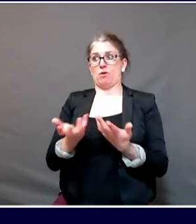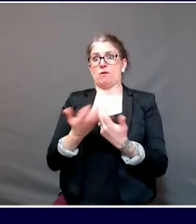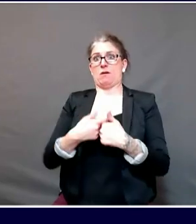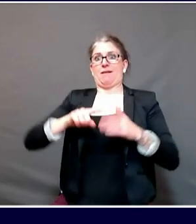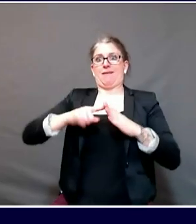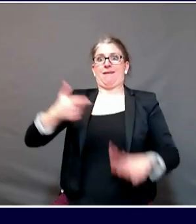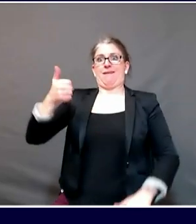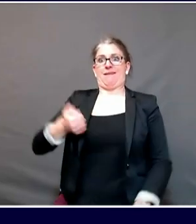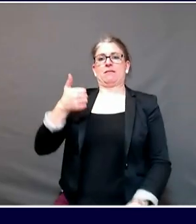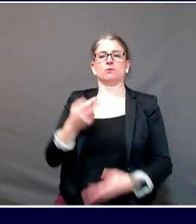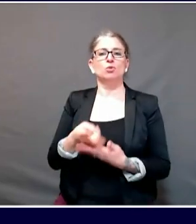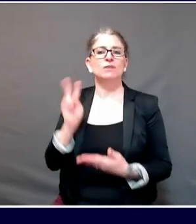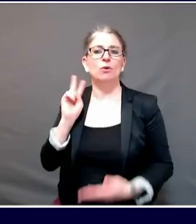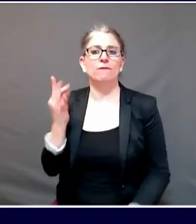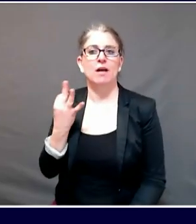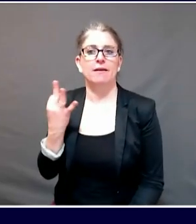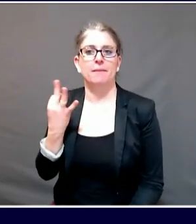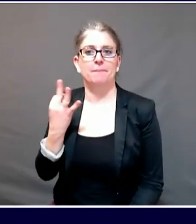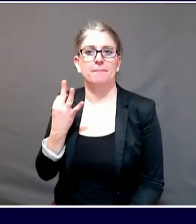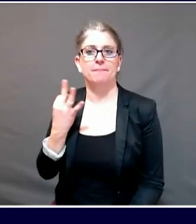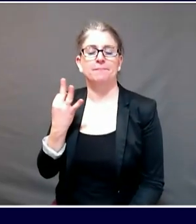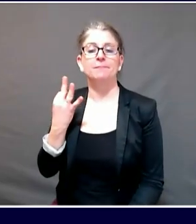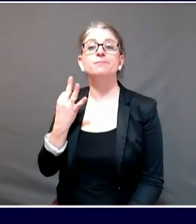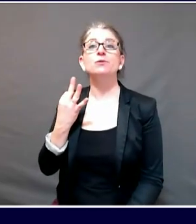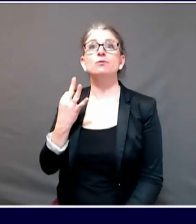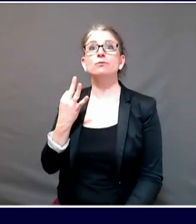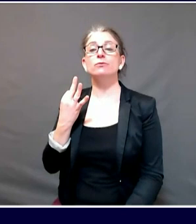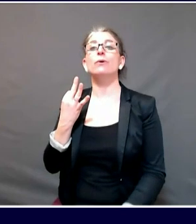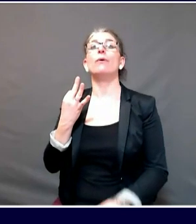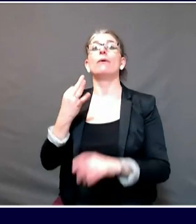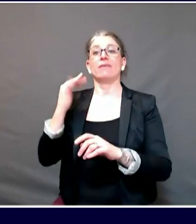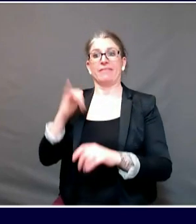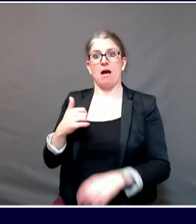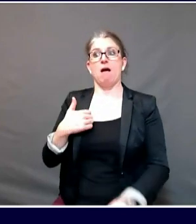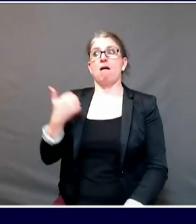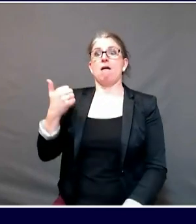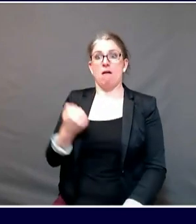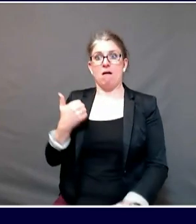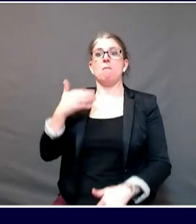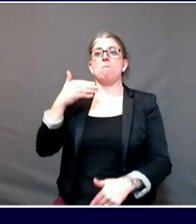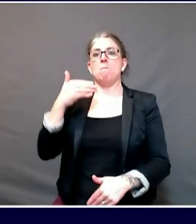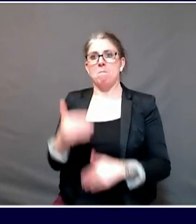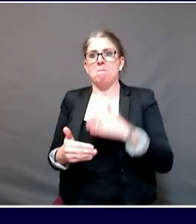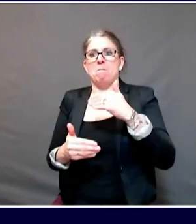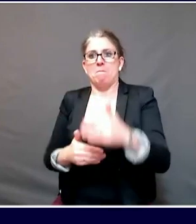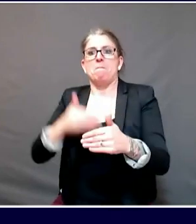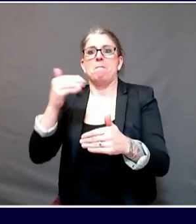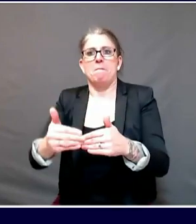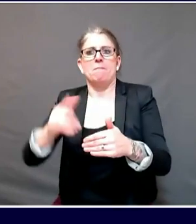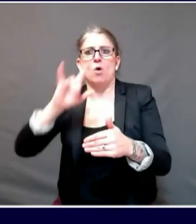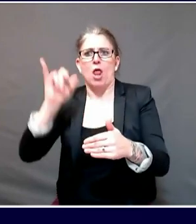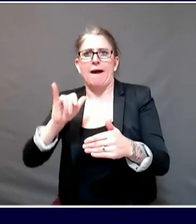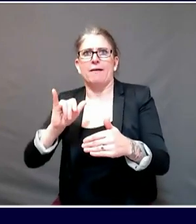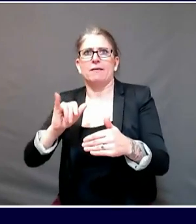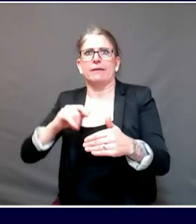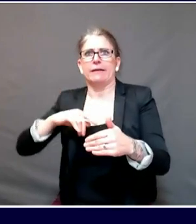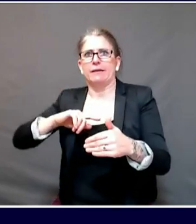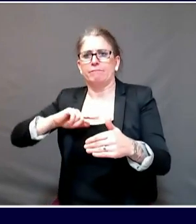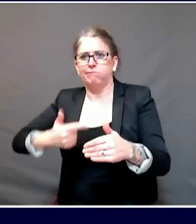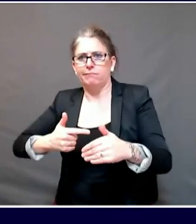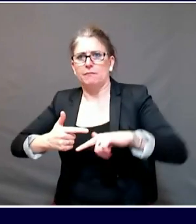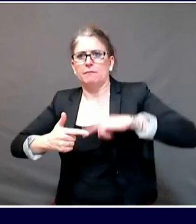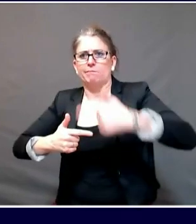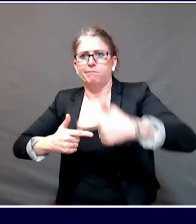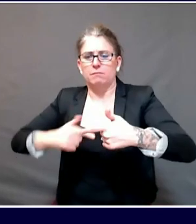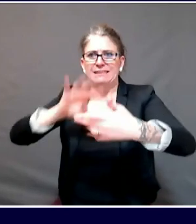of planning steps that take about 2 weeks, scheduling those visits to the long-term care facilities, obtaining proper